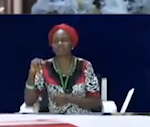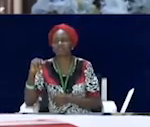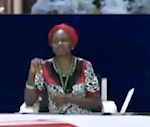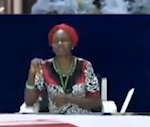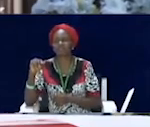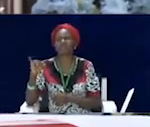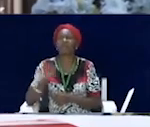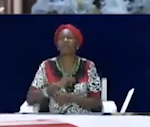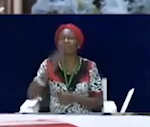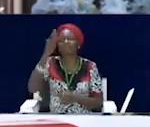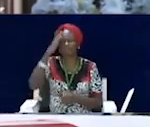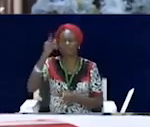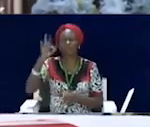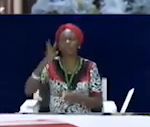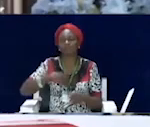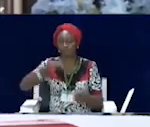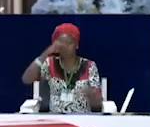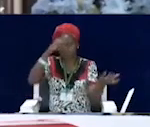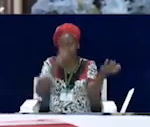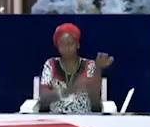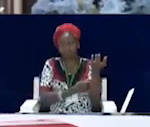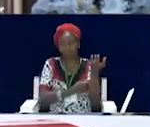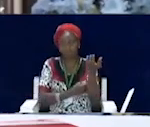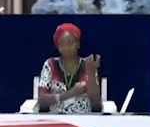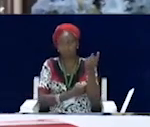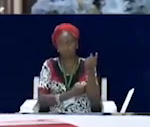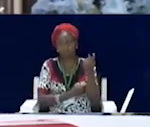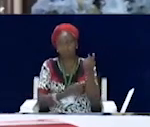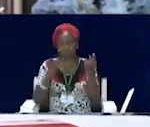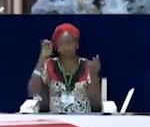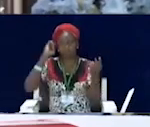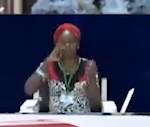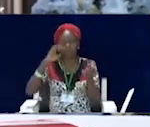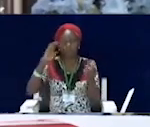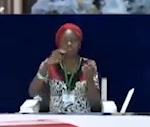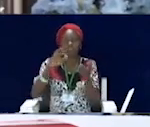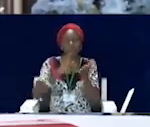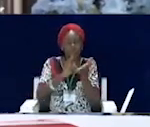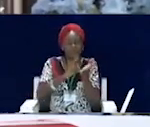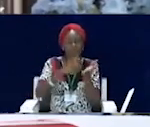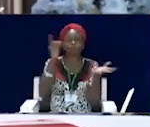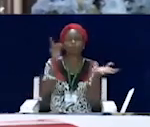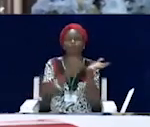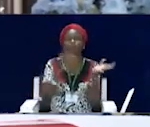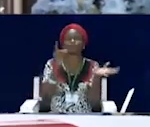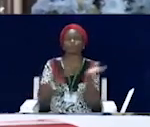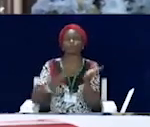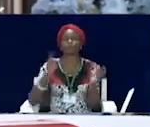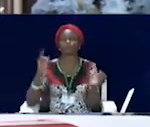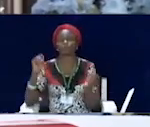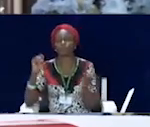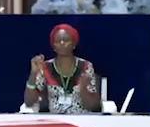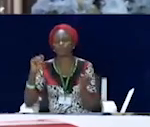I know at least one of my sons. He's a medical doctor.